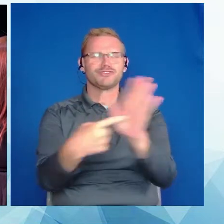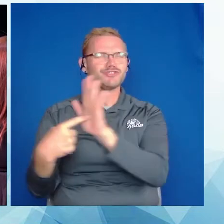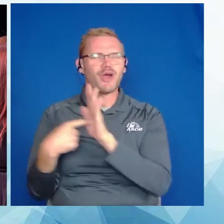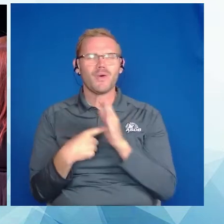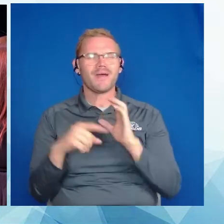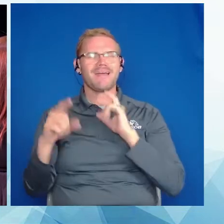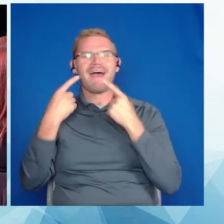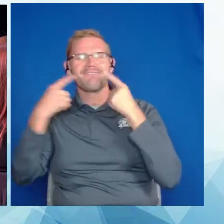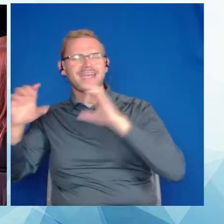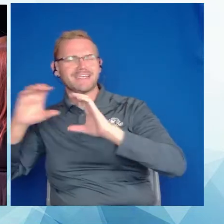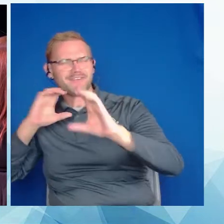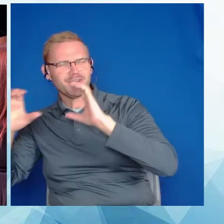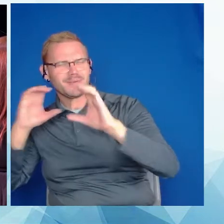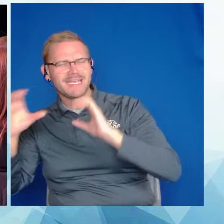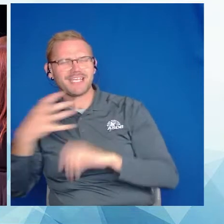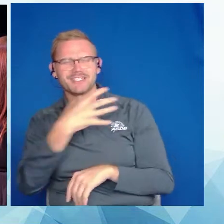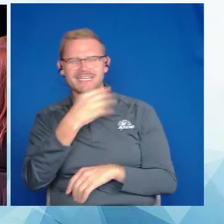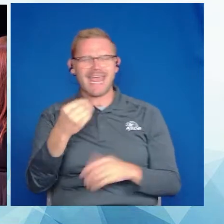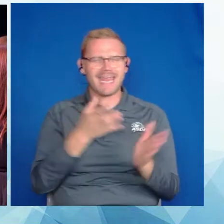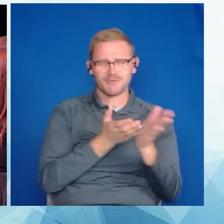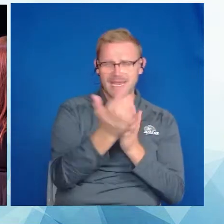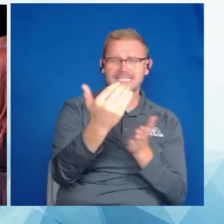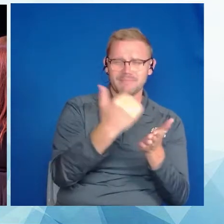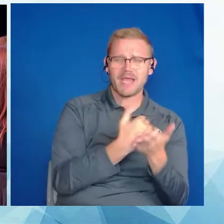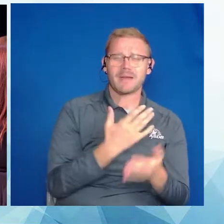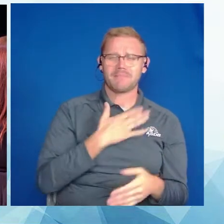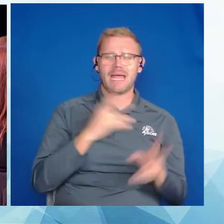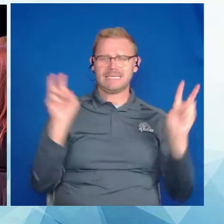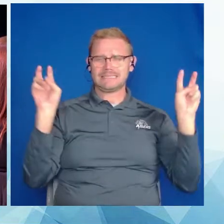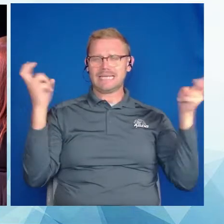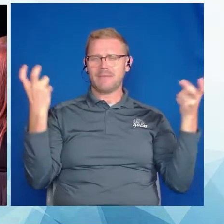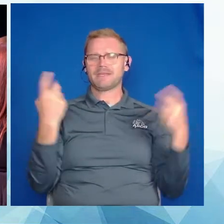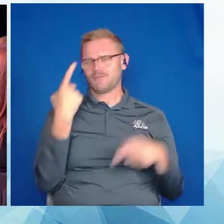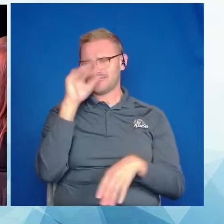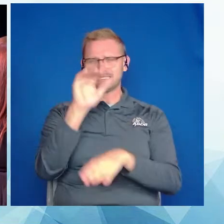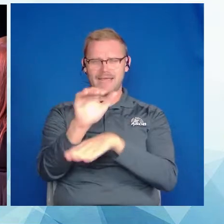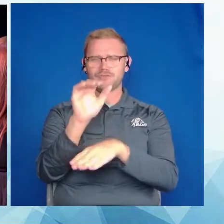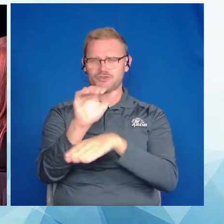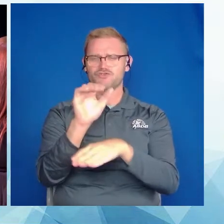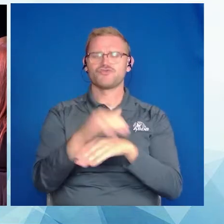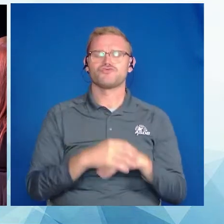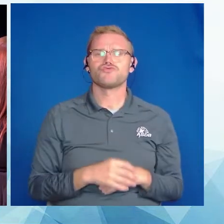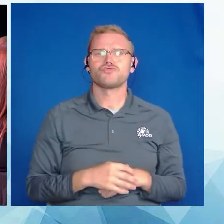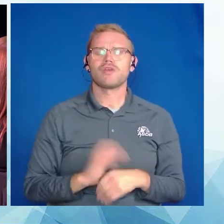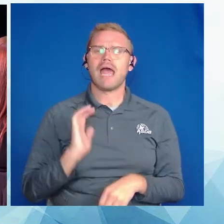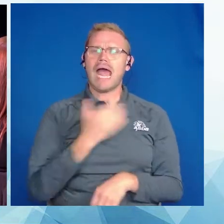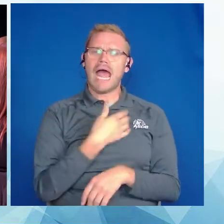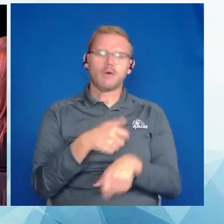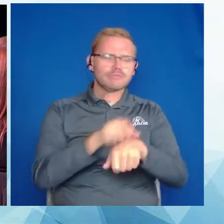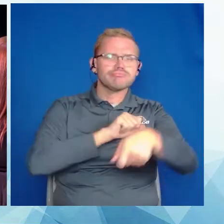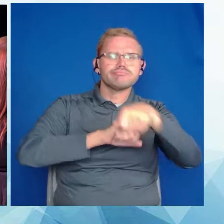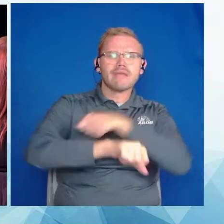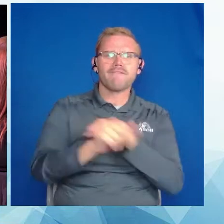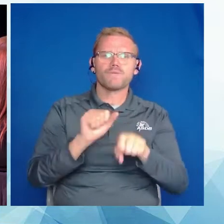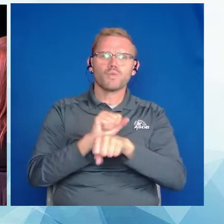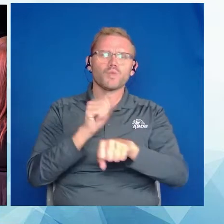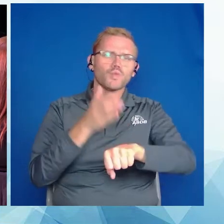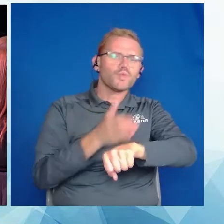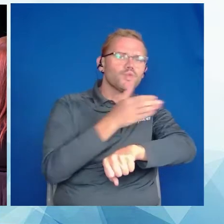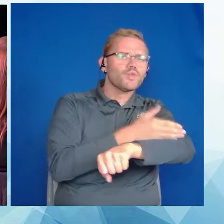and transparency, which is what I wanted to talk about this afternoon. is our efforts to improve